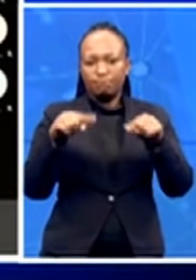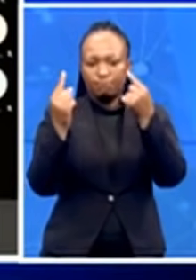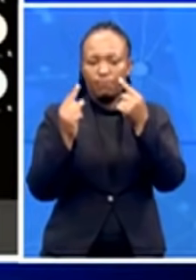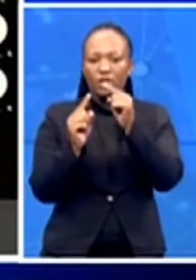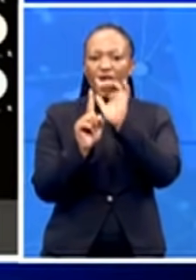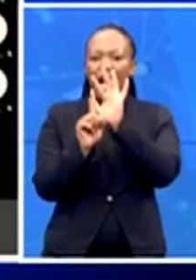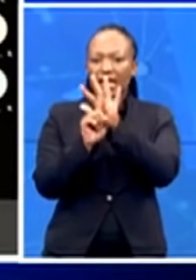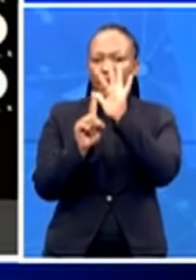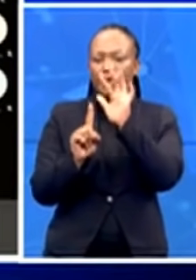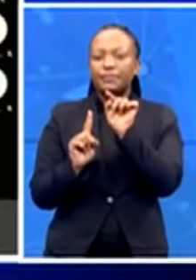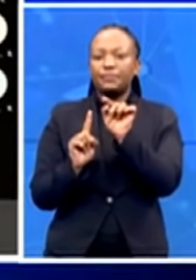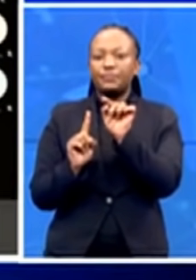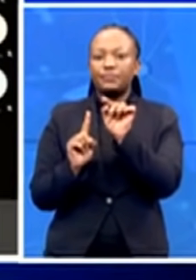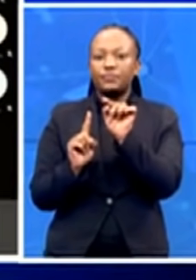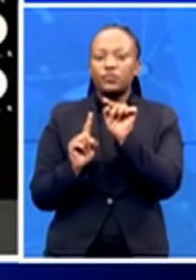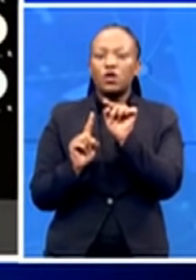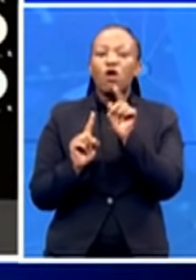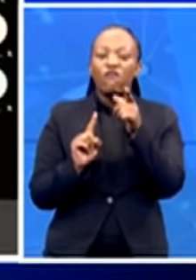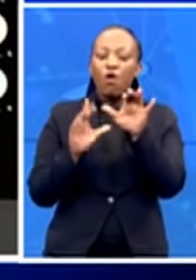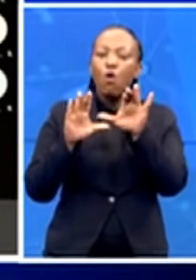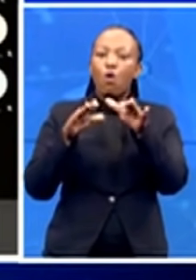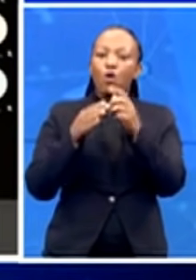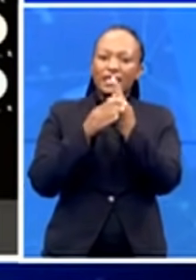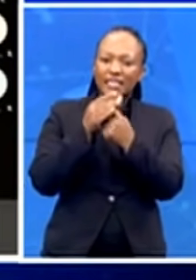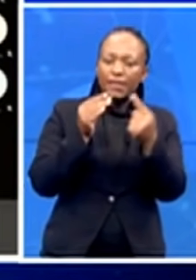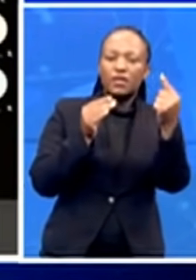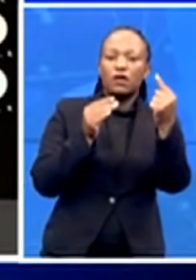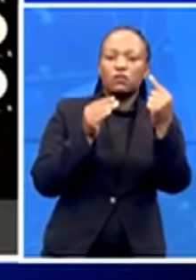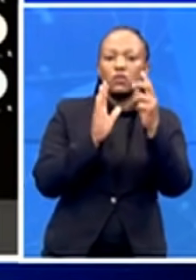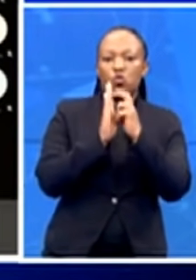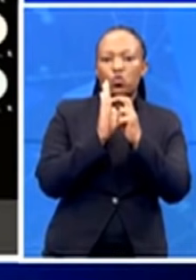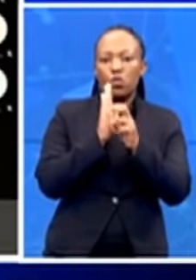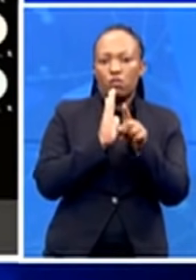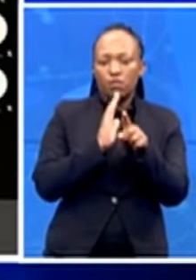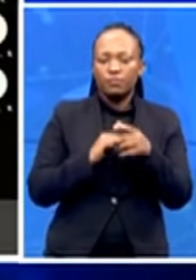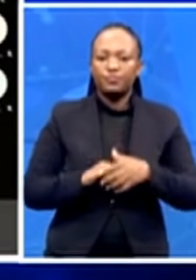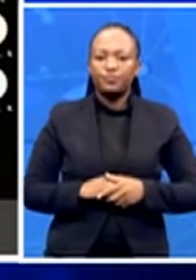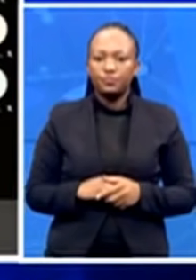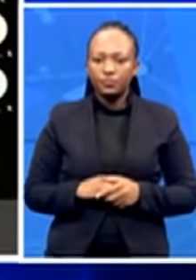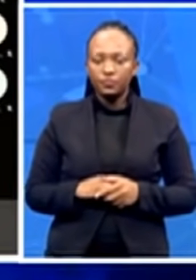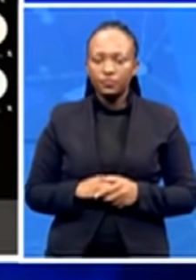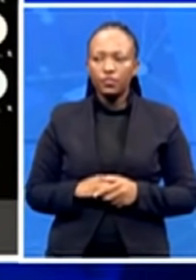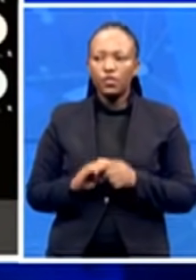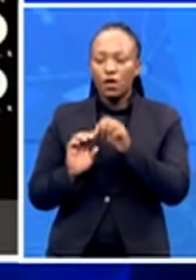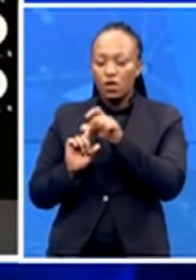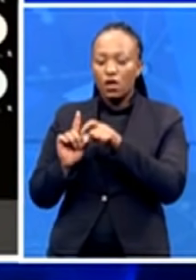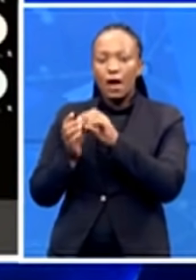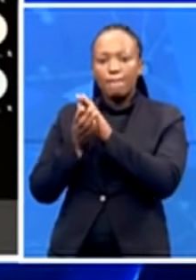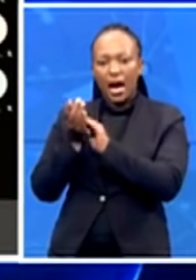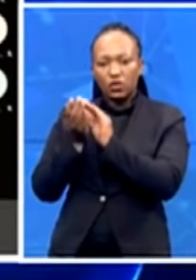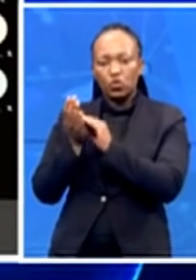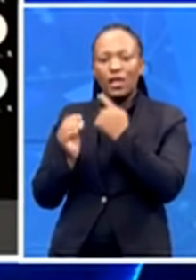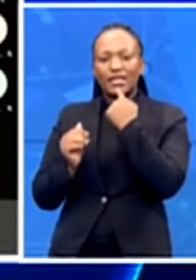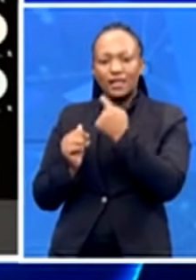rule. The issue raised by Mr. Magashule concerns the validity of the NEC